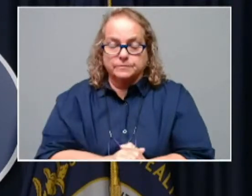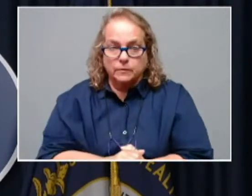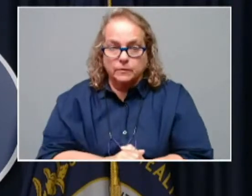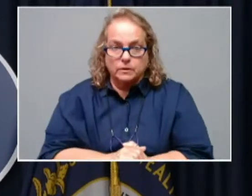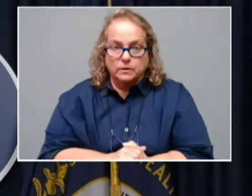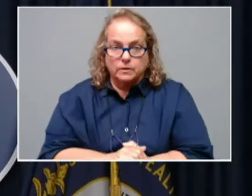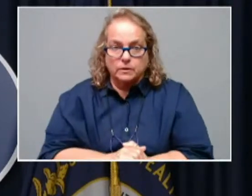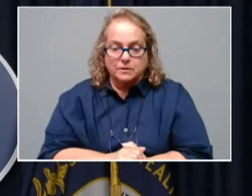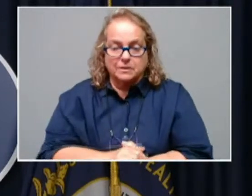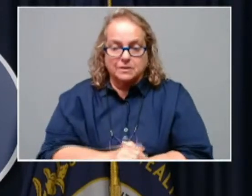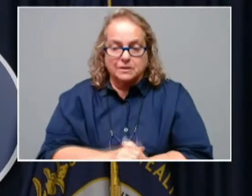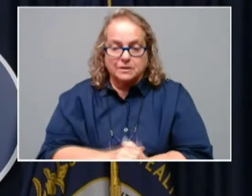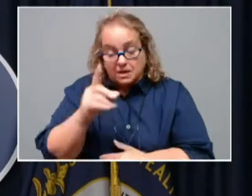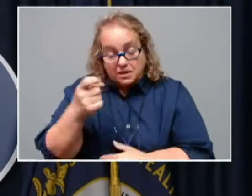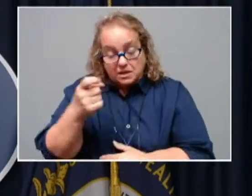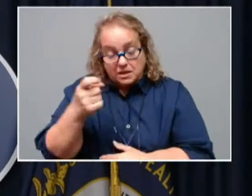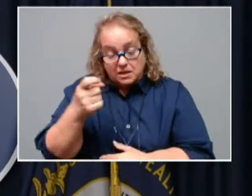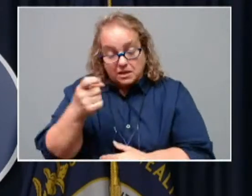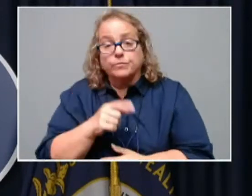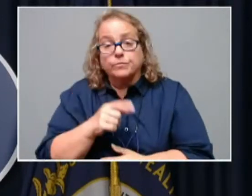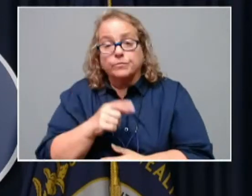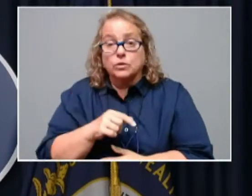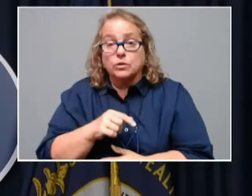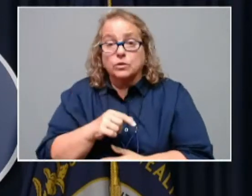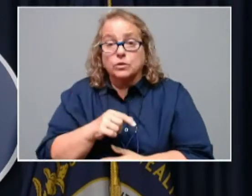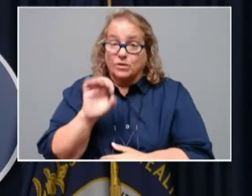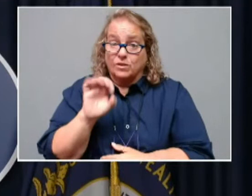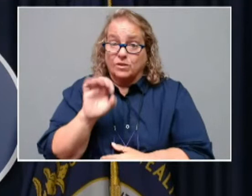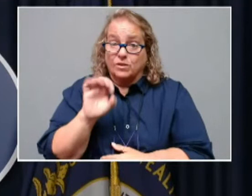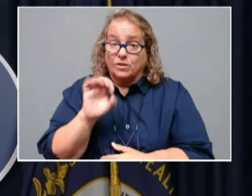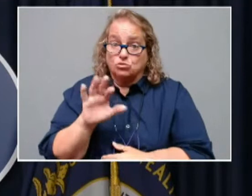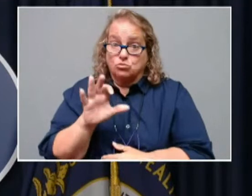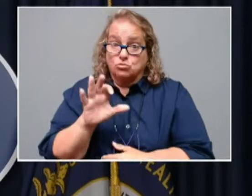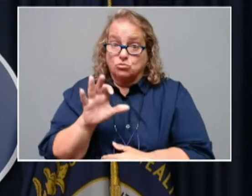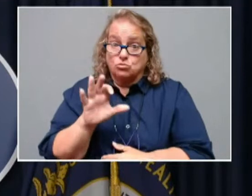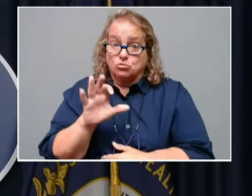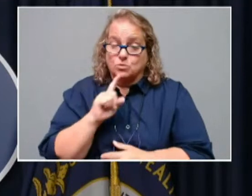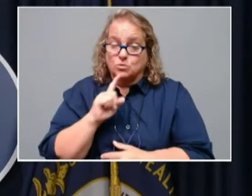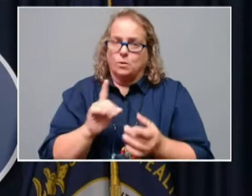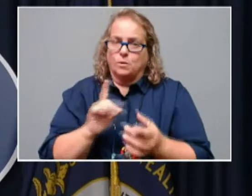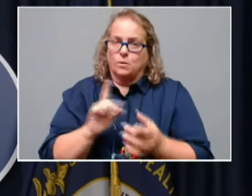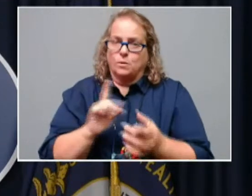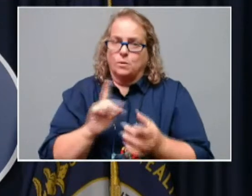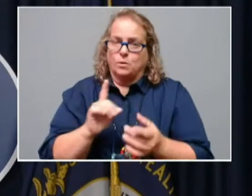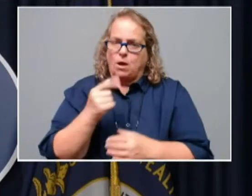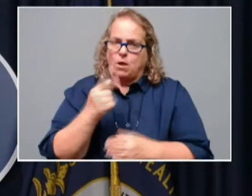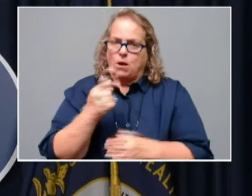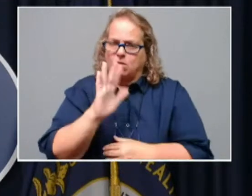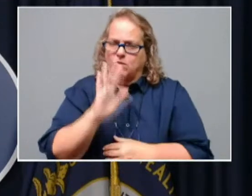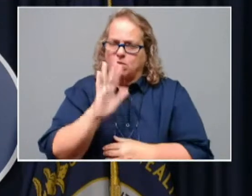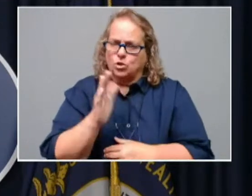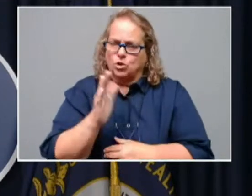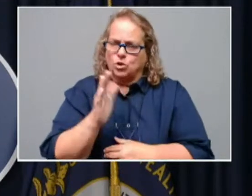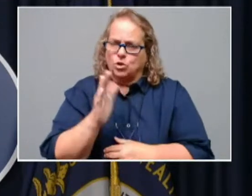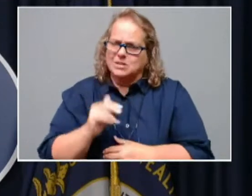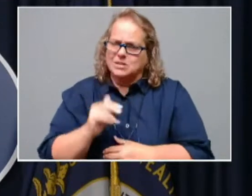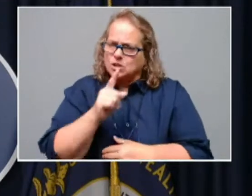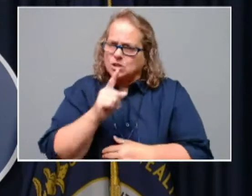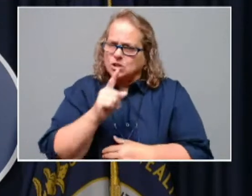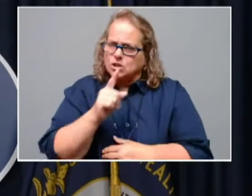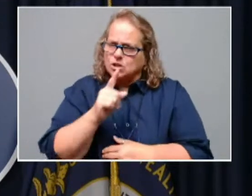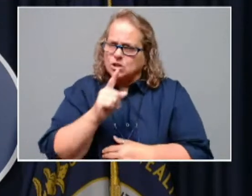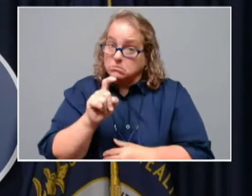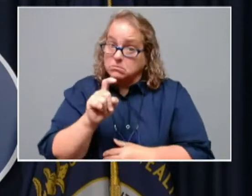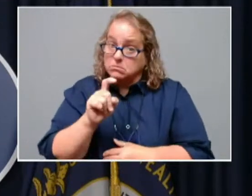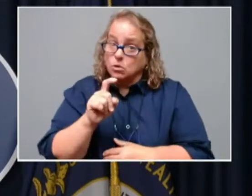Hi, Governor. Refrigerator trucks were mentioned by one of your speakers. Can you speak to whether or not, or to what